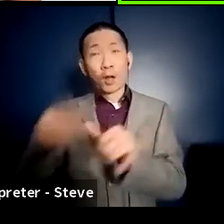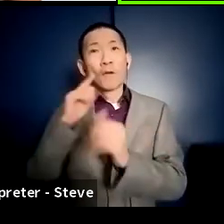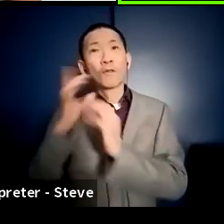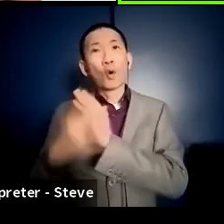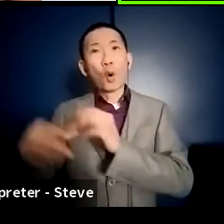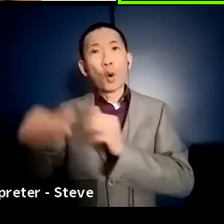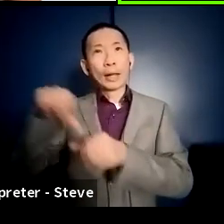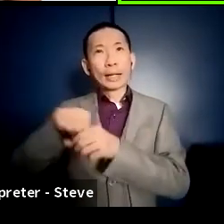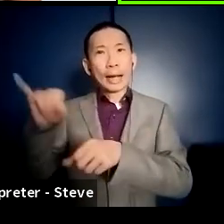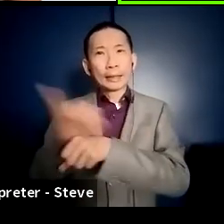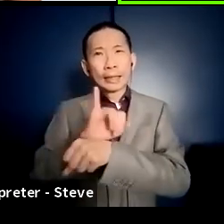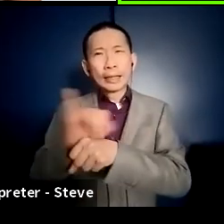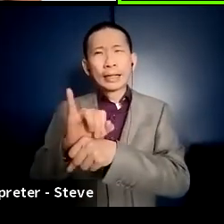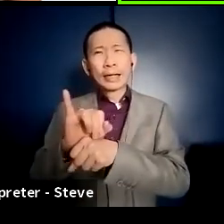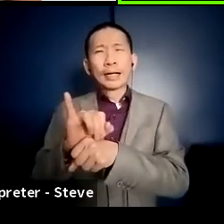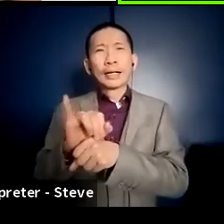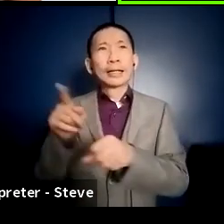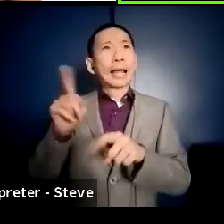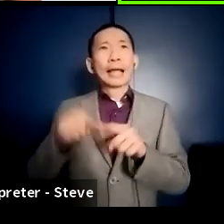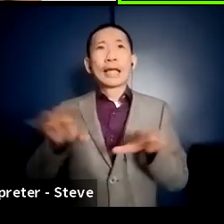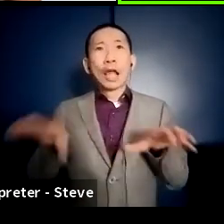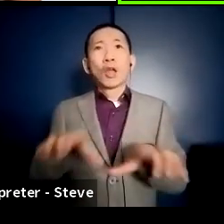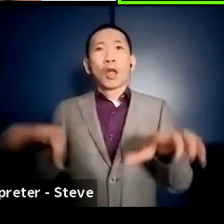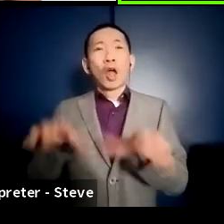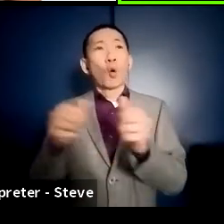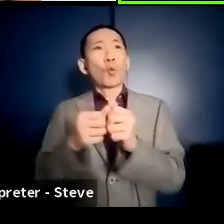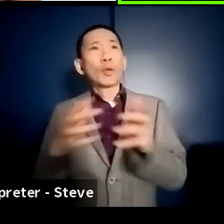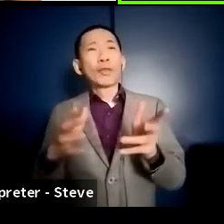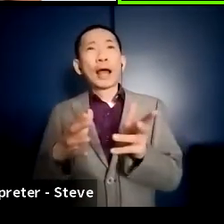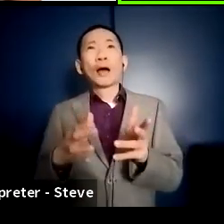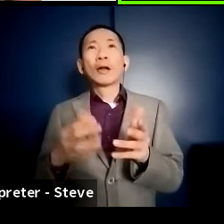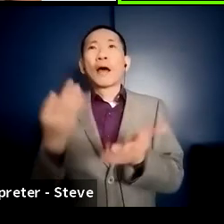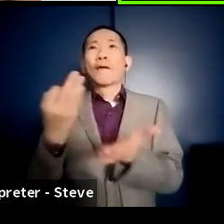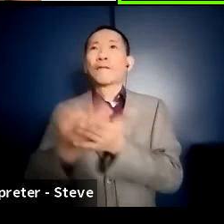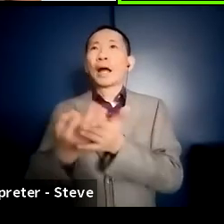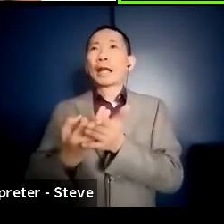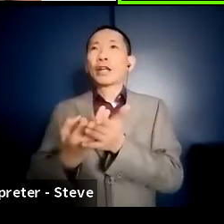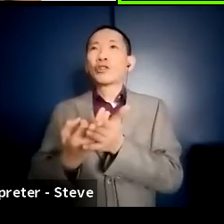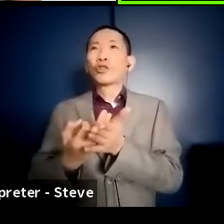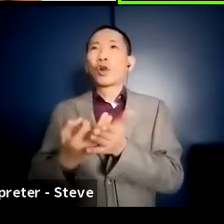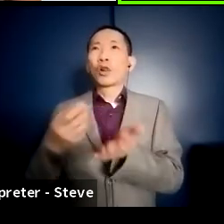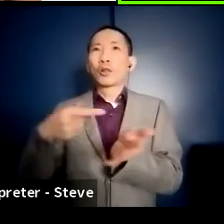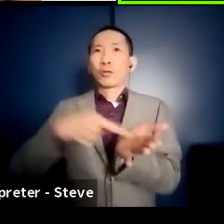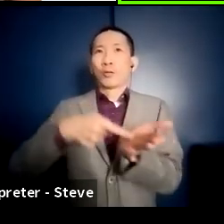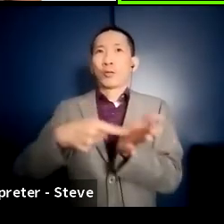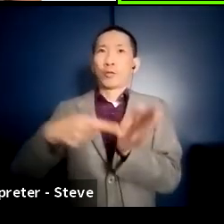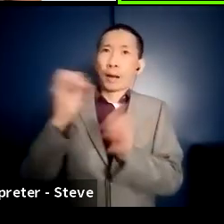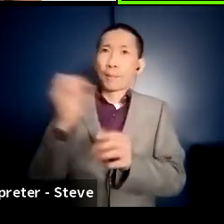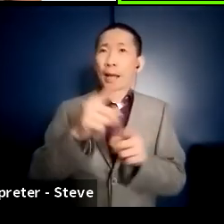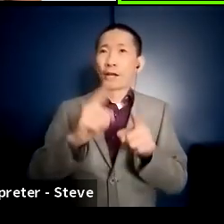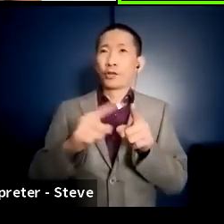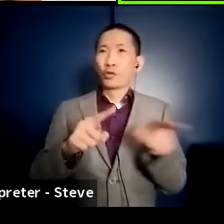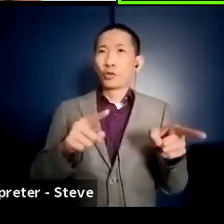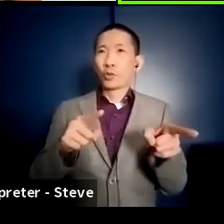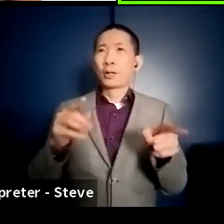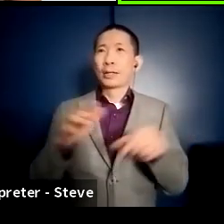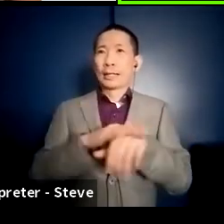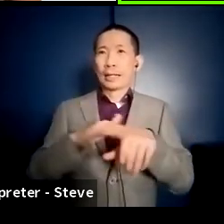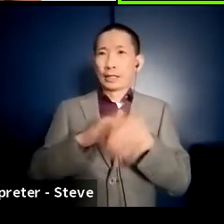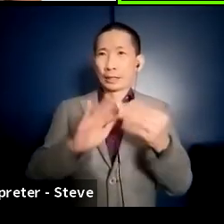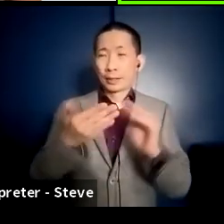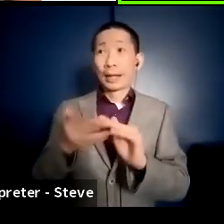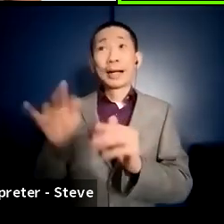huge financial repercussions towards the indigenous communities that make it completely unsustainable for oil and gas